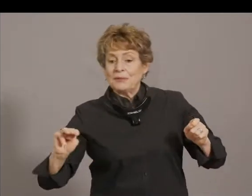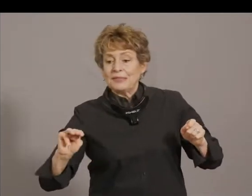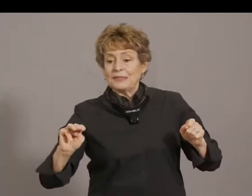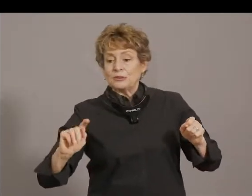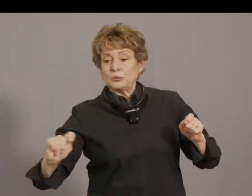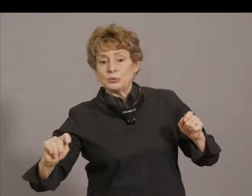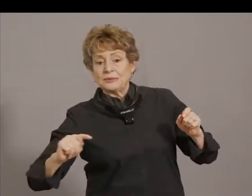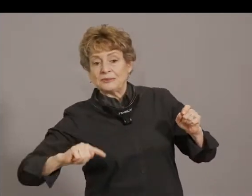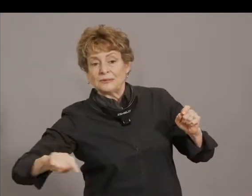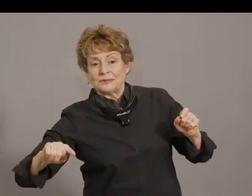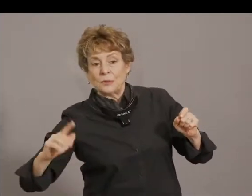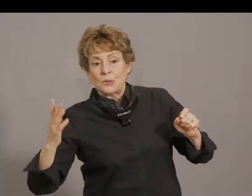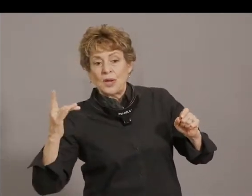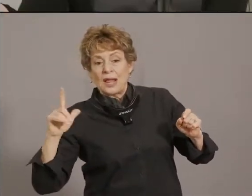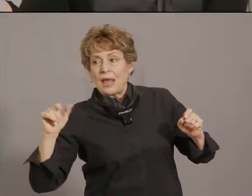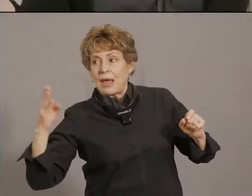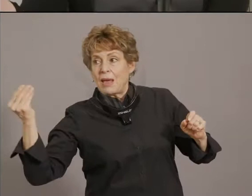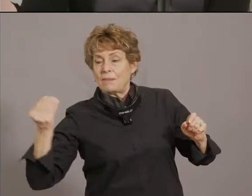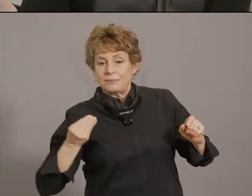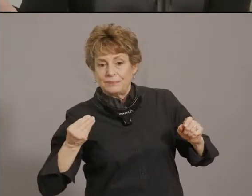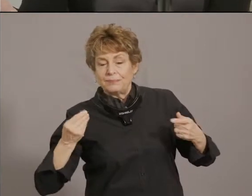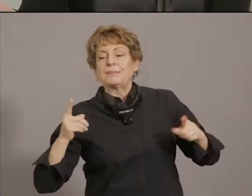turnaround times.